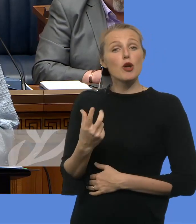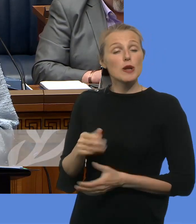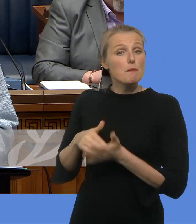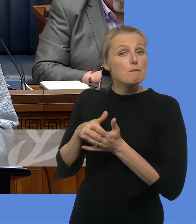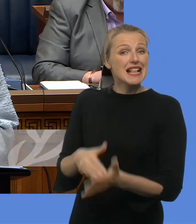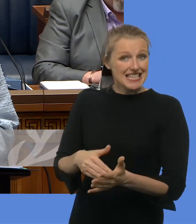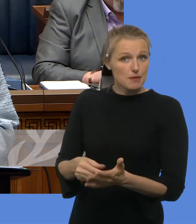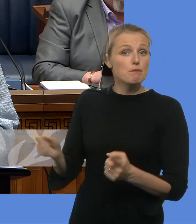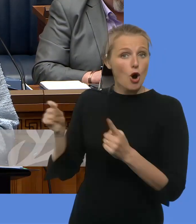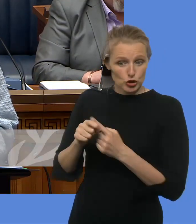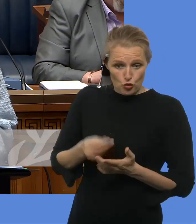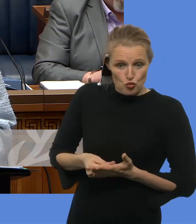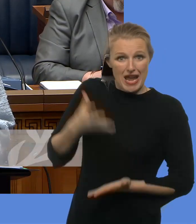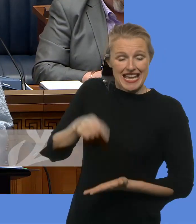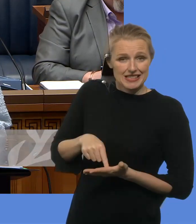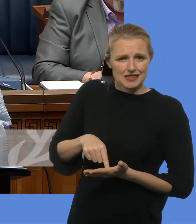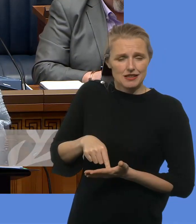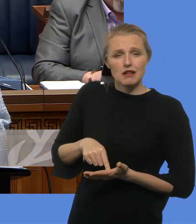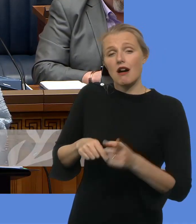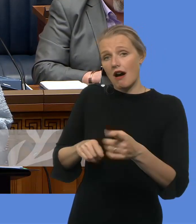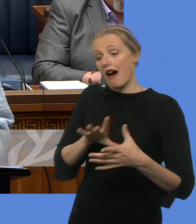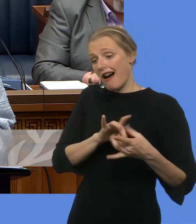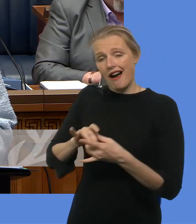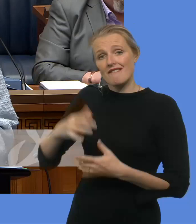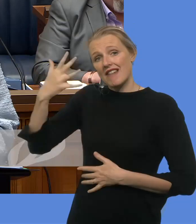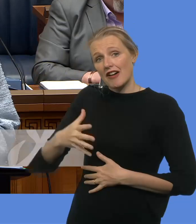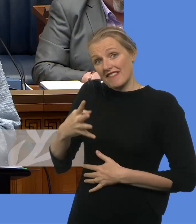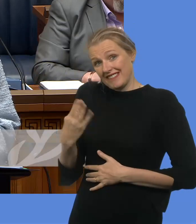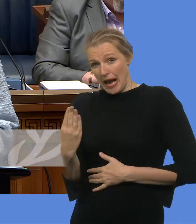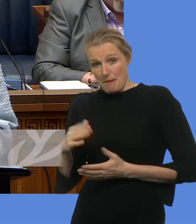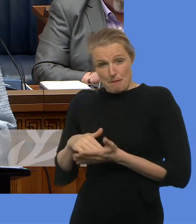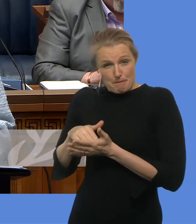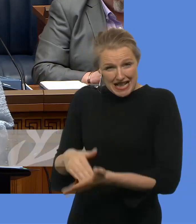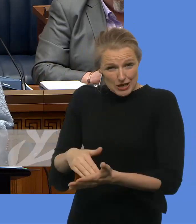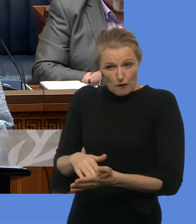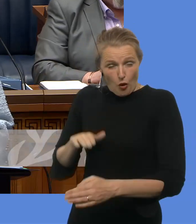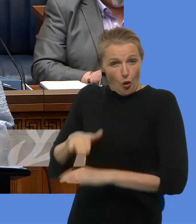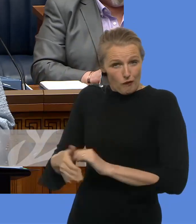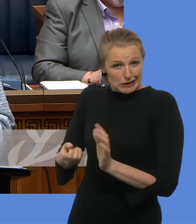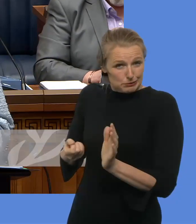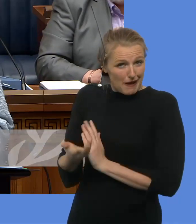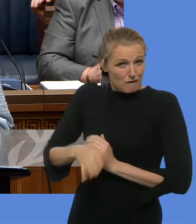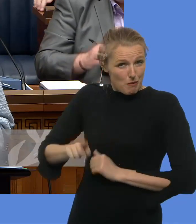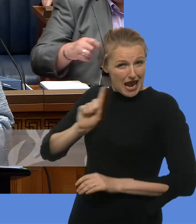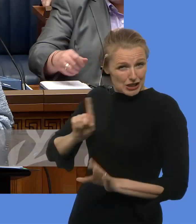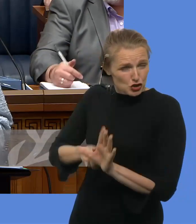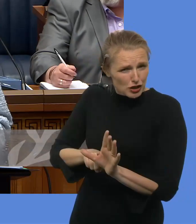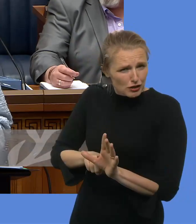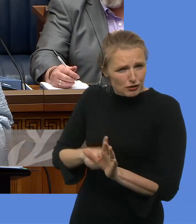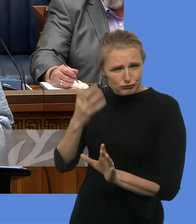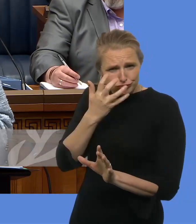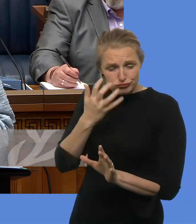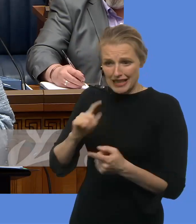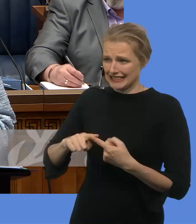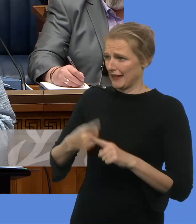is tied to the write-off of the £559 million of overspend from last year. That's something that the Executive does